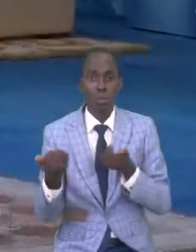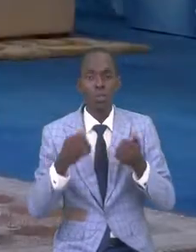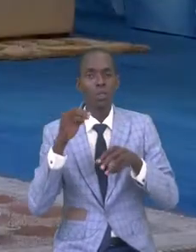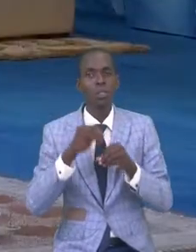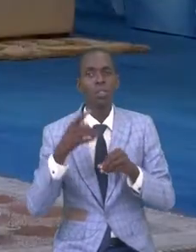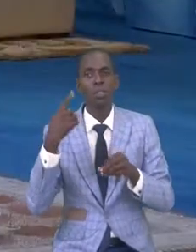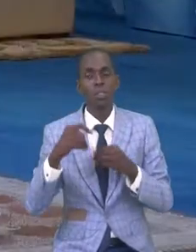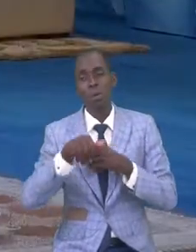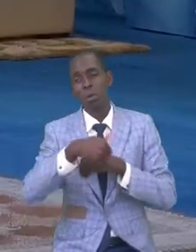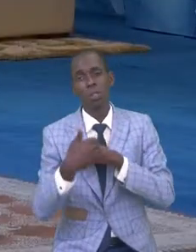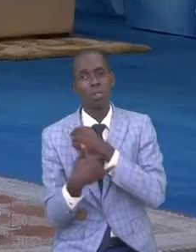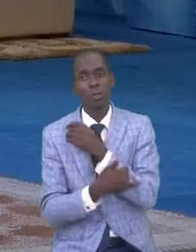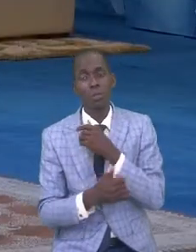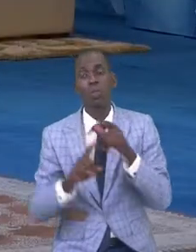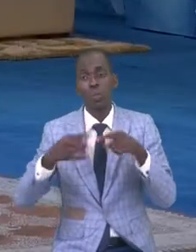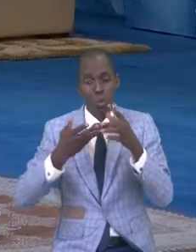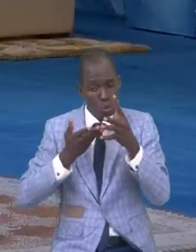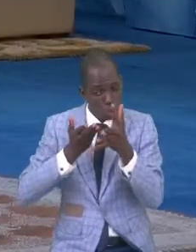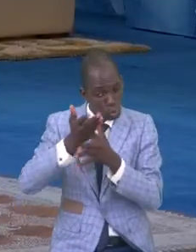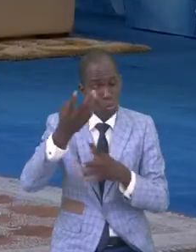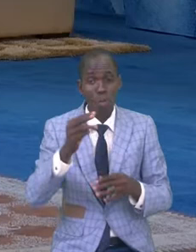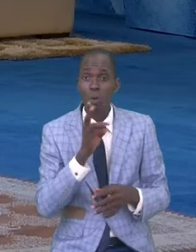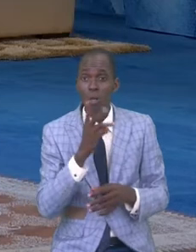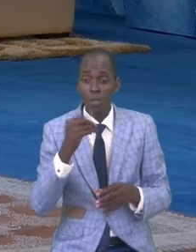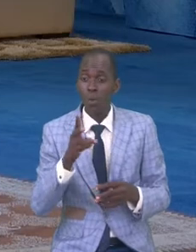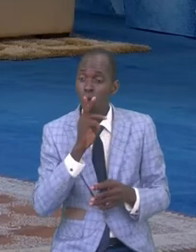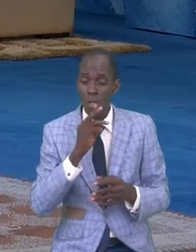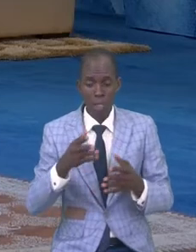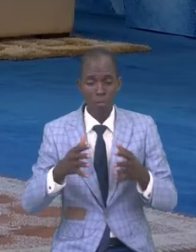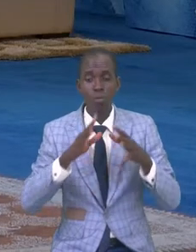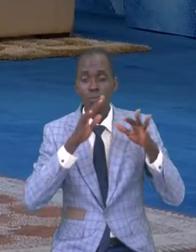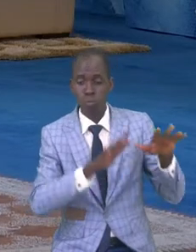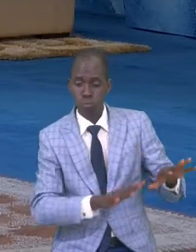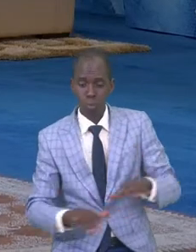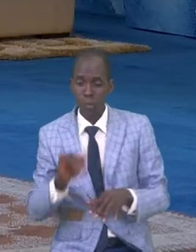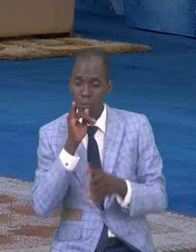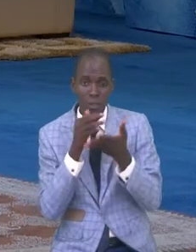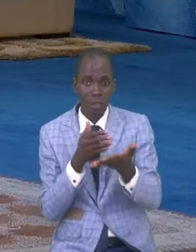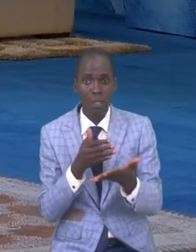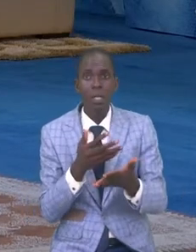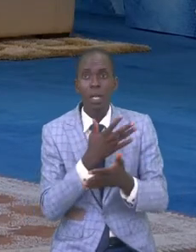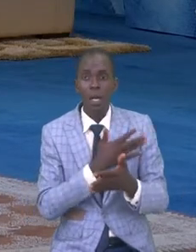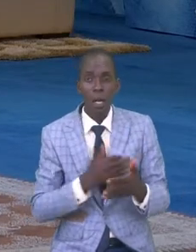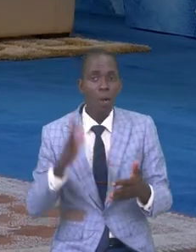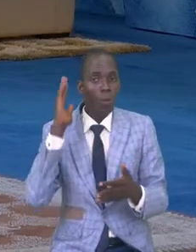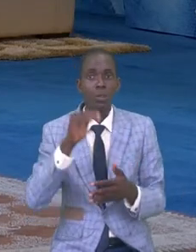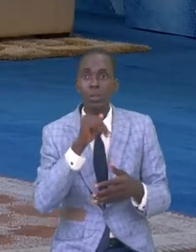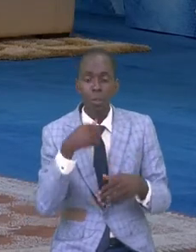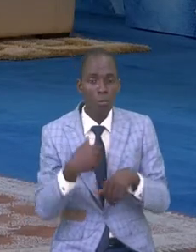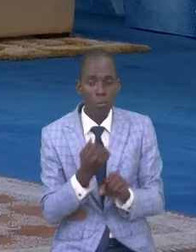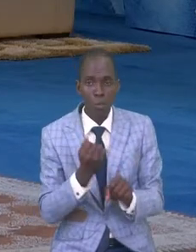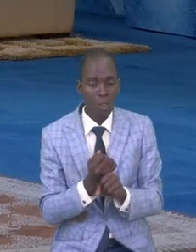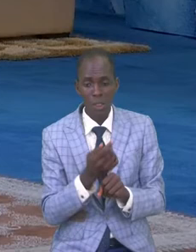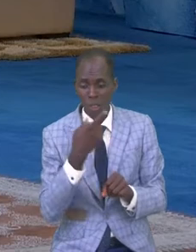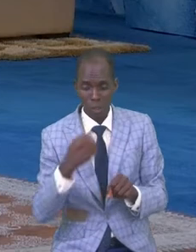It goes through the sea. The sea is there. And if they could not make a bridge, they will tunnel